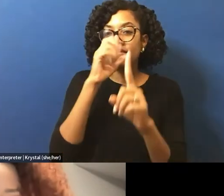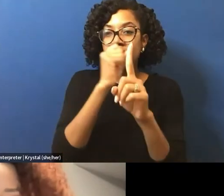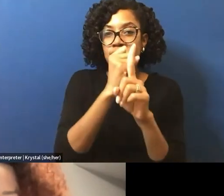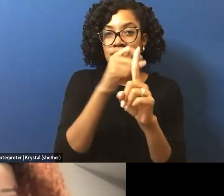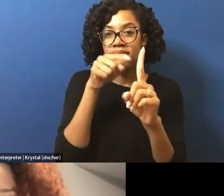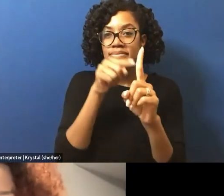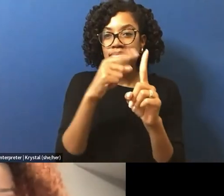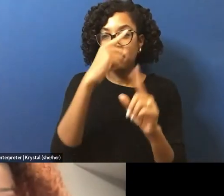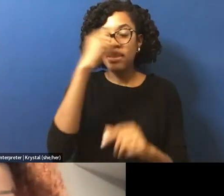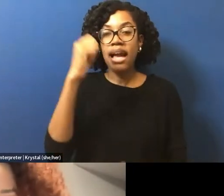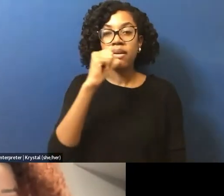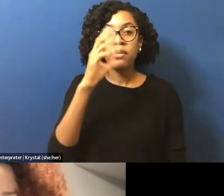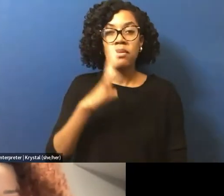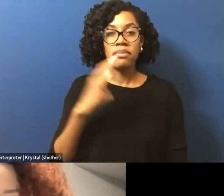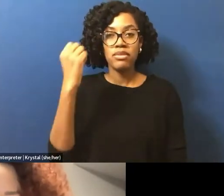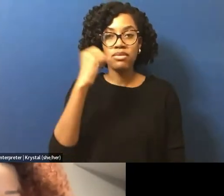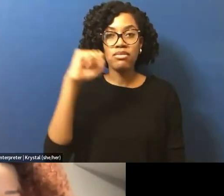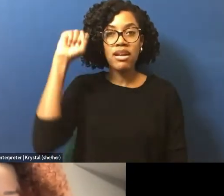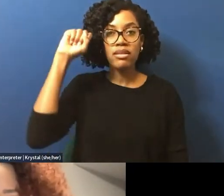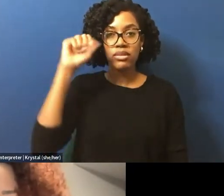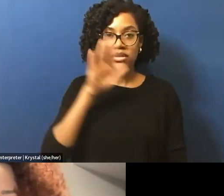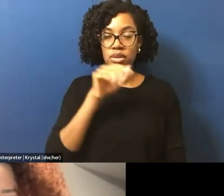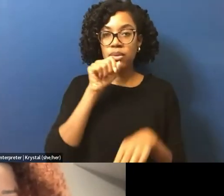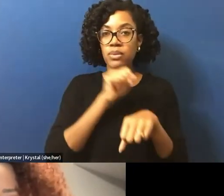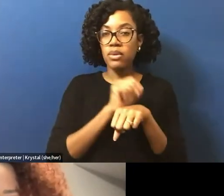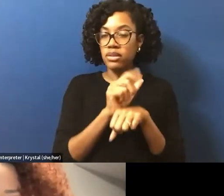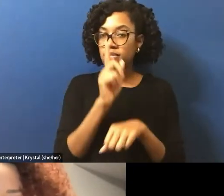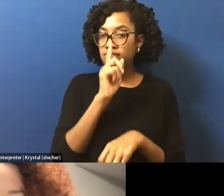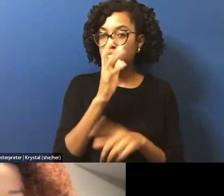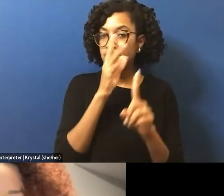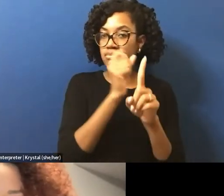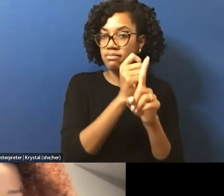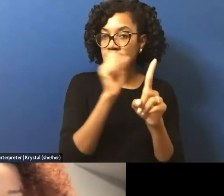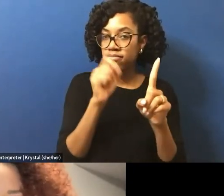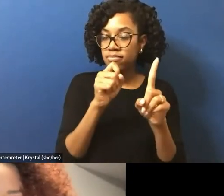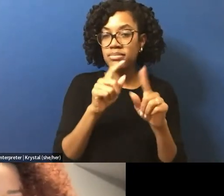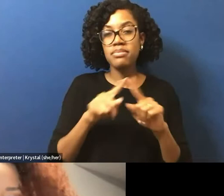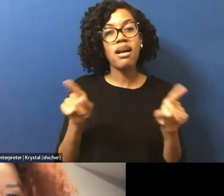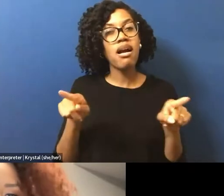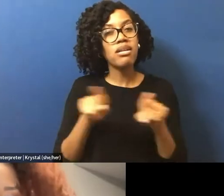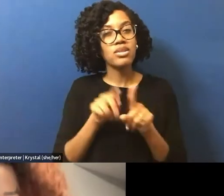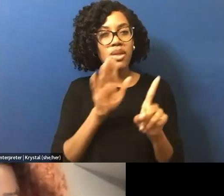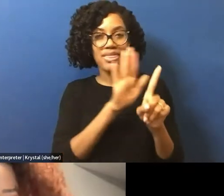women radicals and revolutionaries do, but I'm also really interested, like I said, in their thoughts,